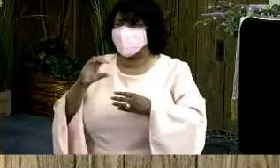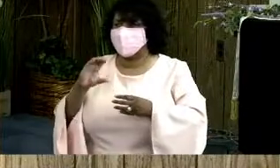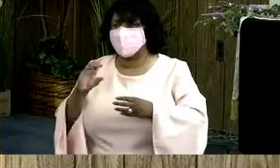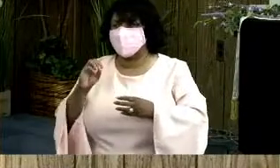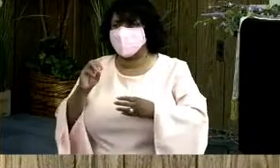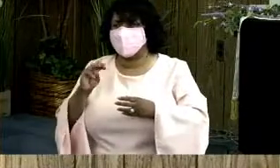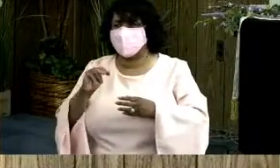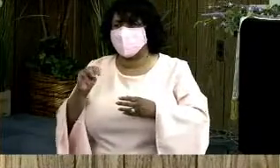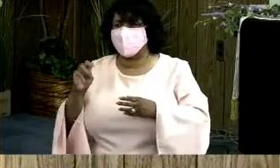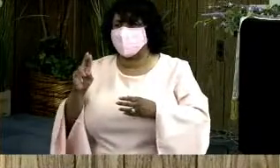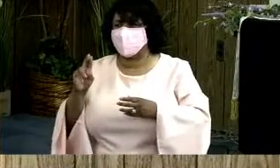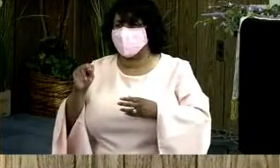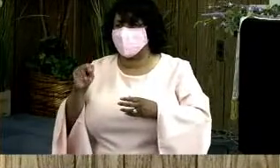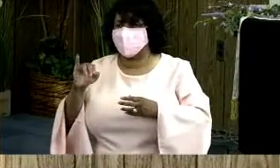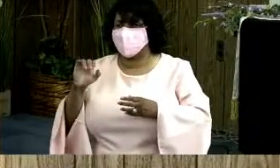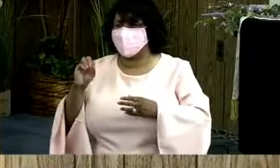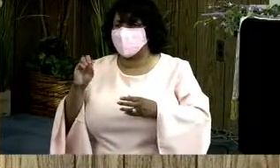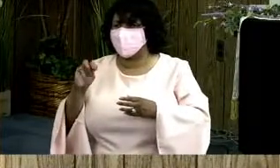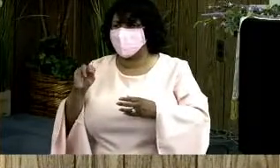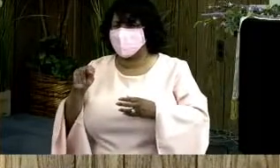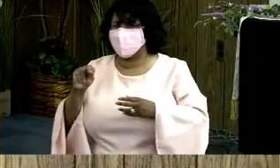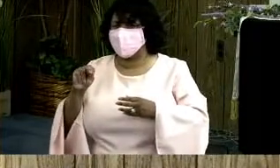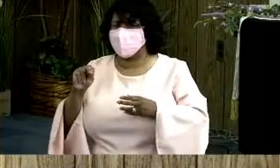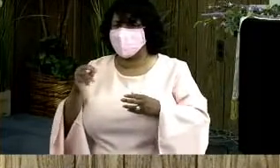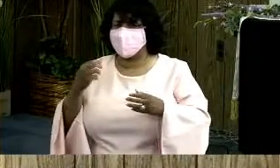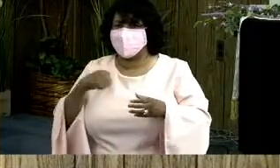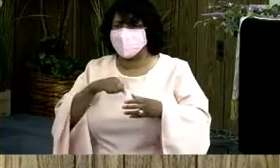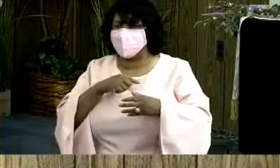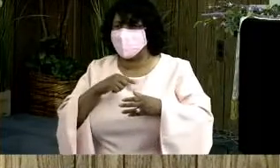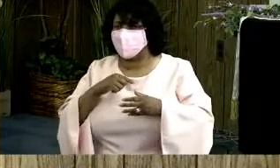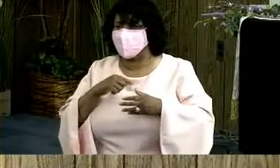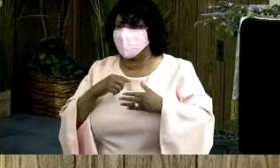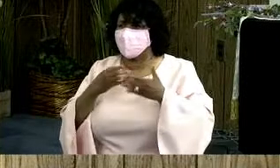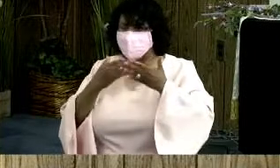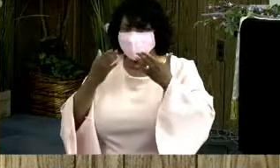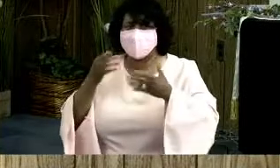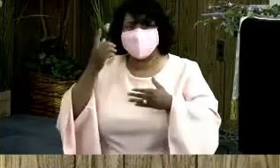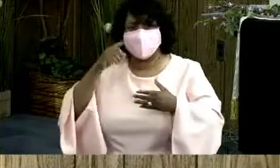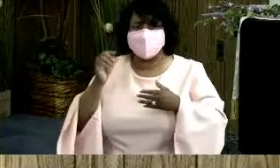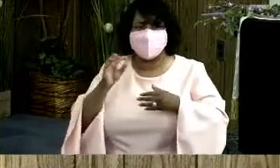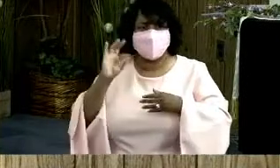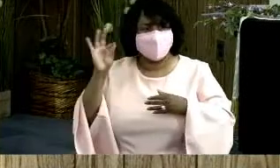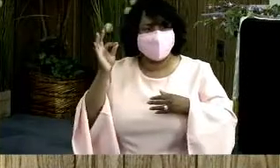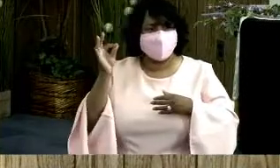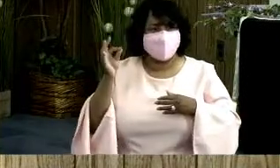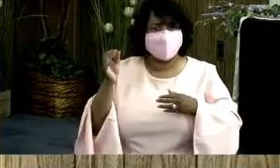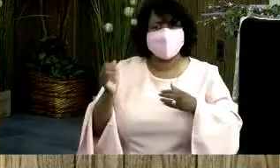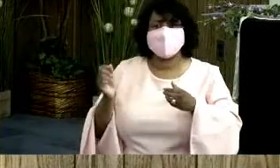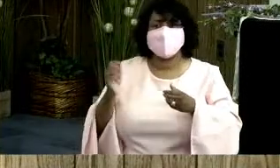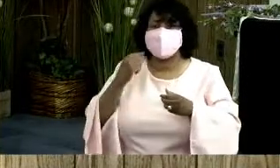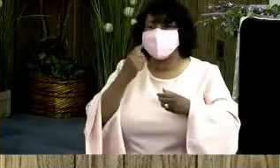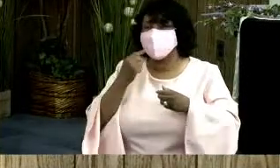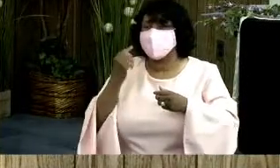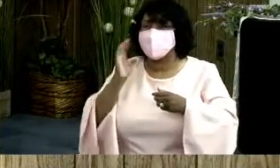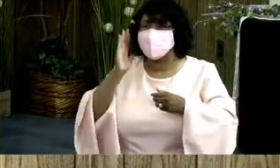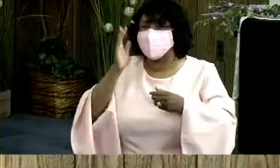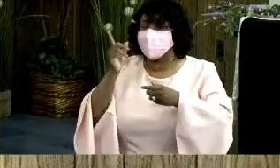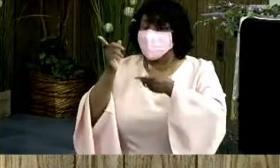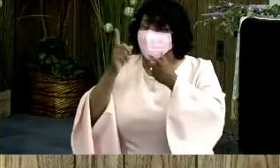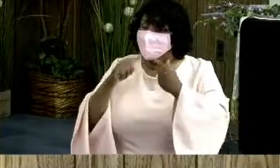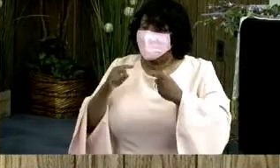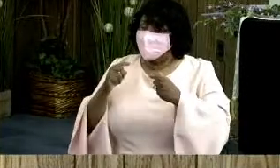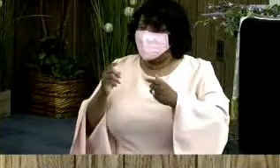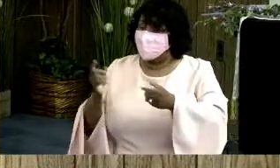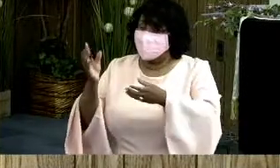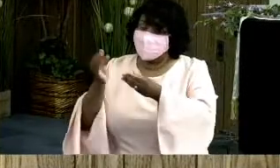the blood, Father. We also thank you for our pastor who is going to be coming here and giving us a sermon. But we also